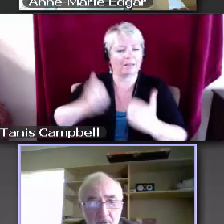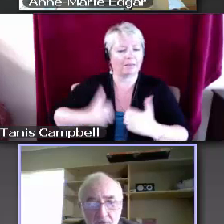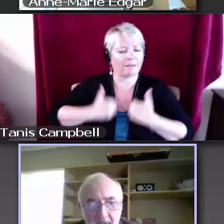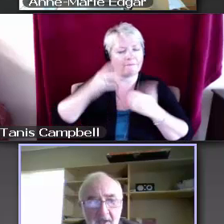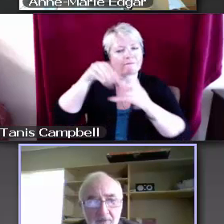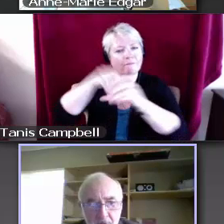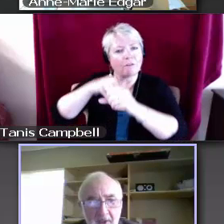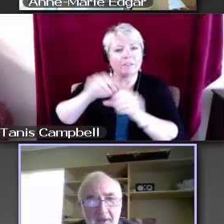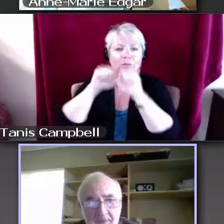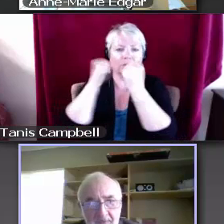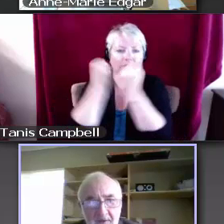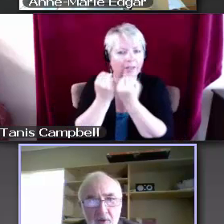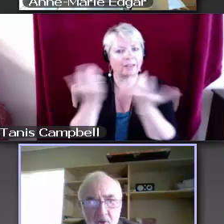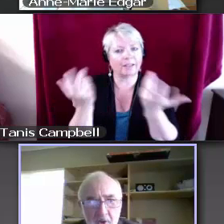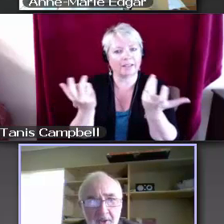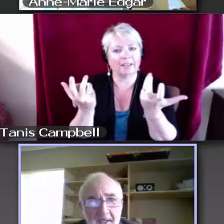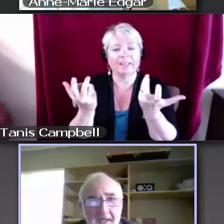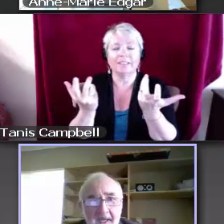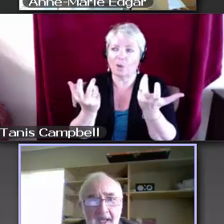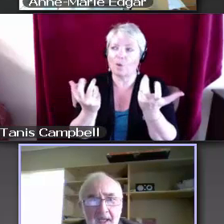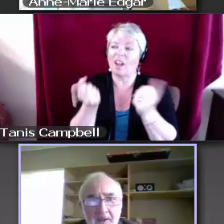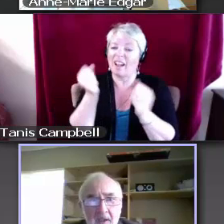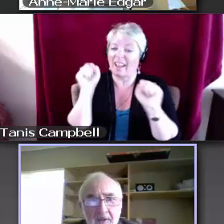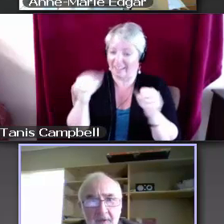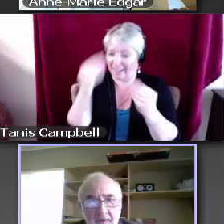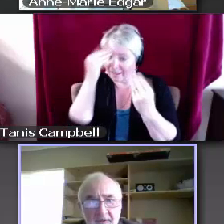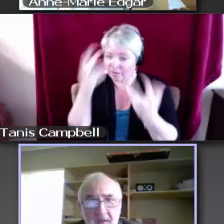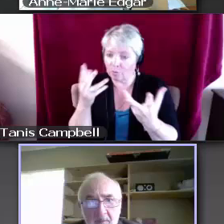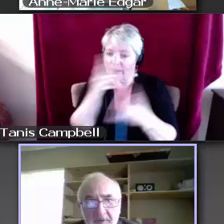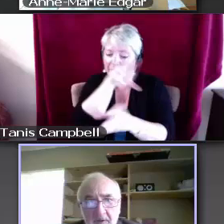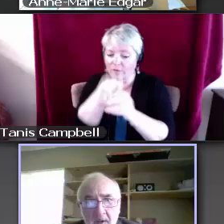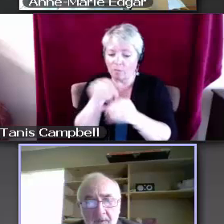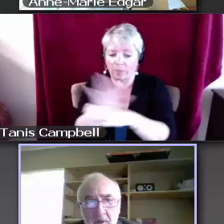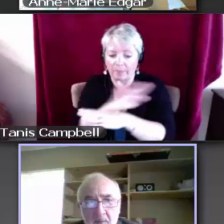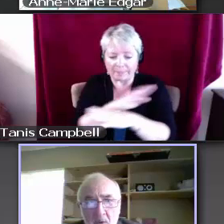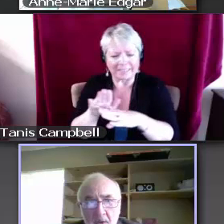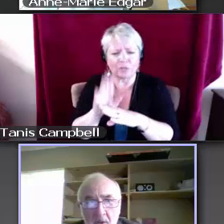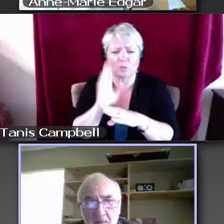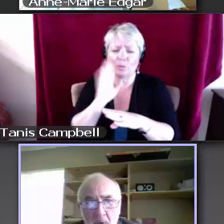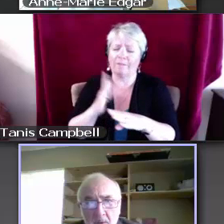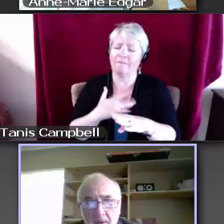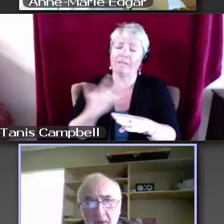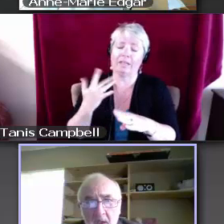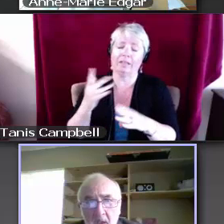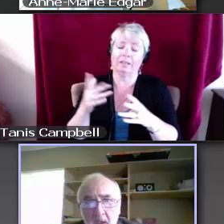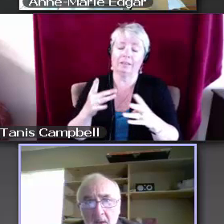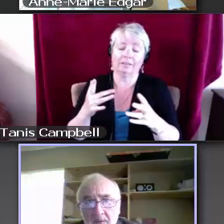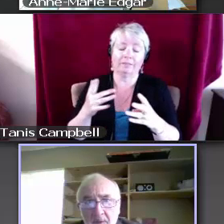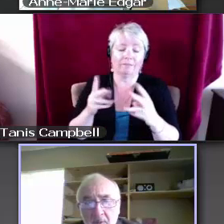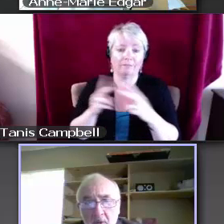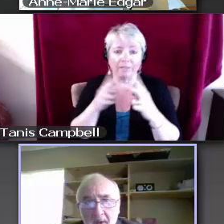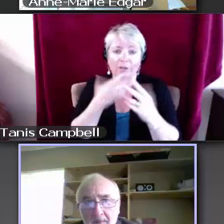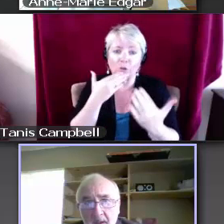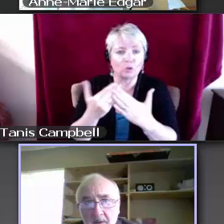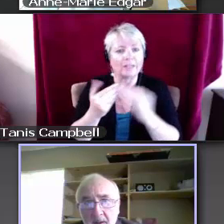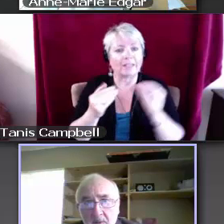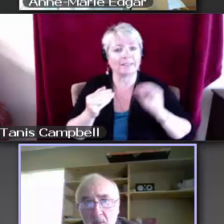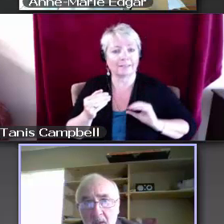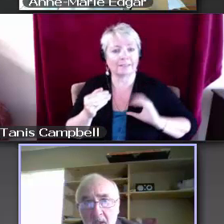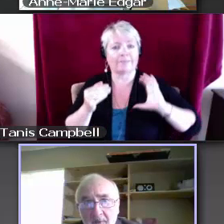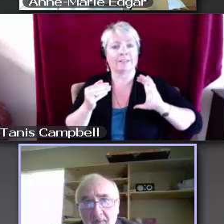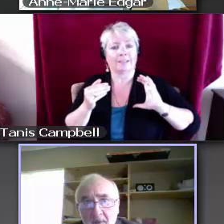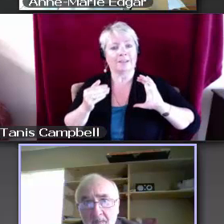will make you really, really feel good. And self-esteem is a very important component to the program